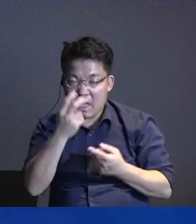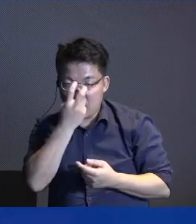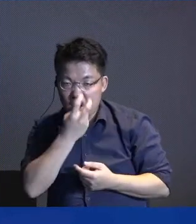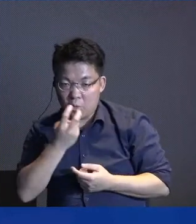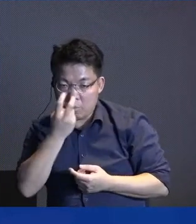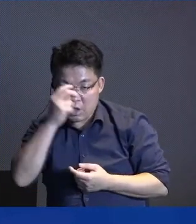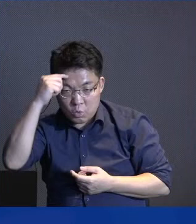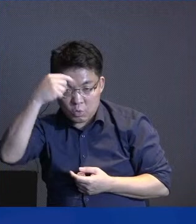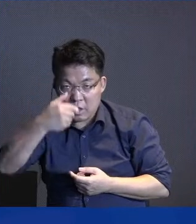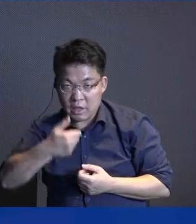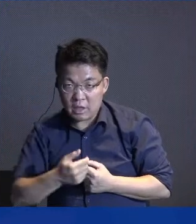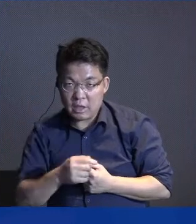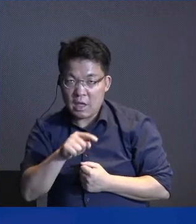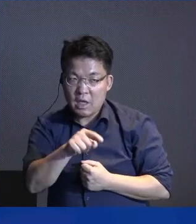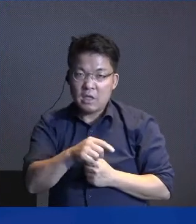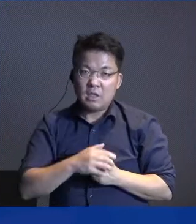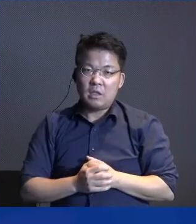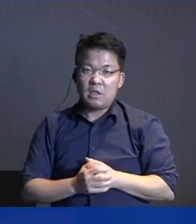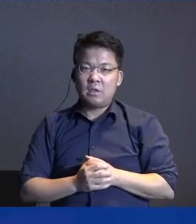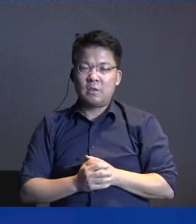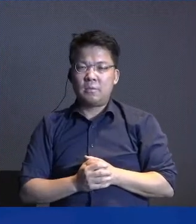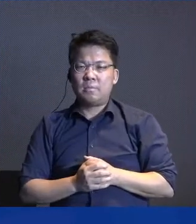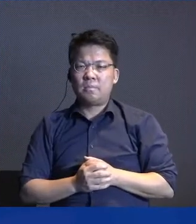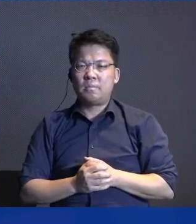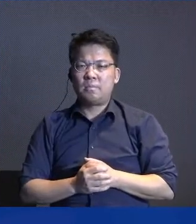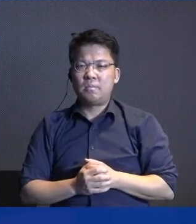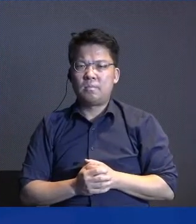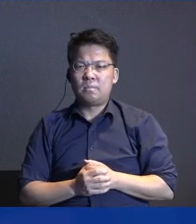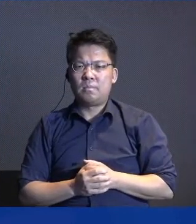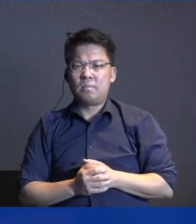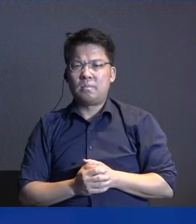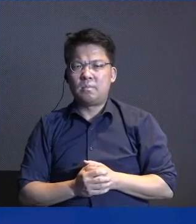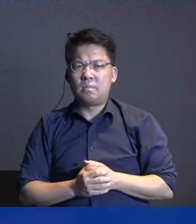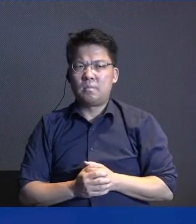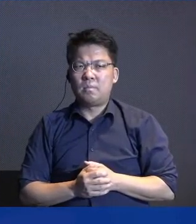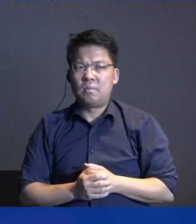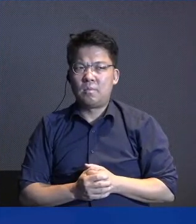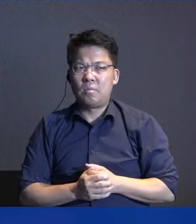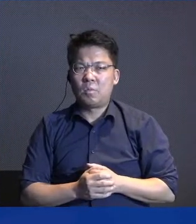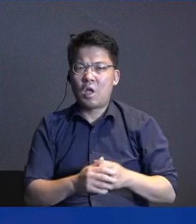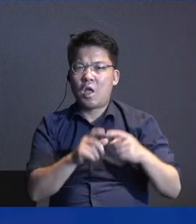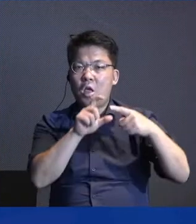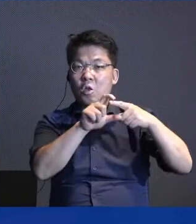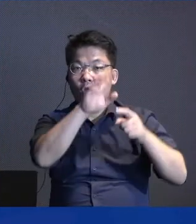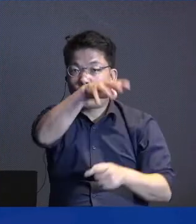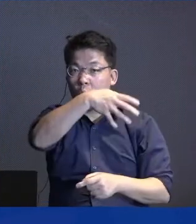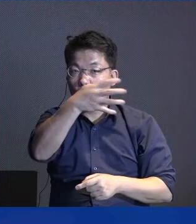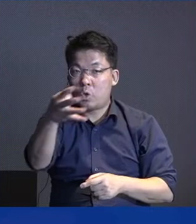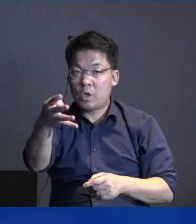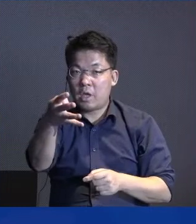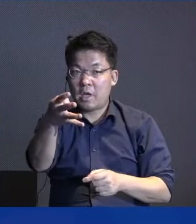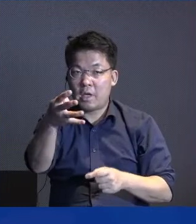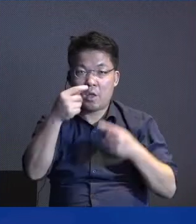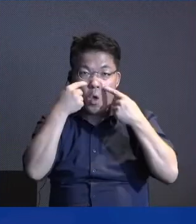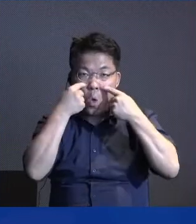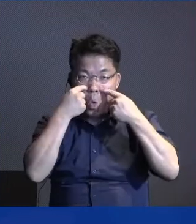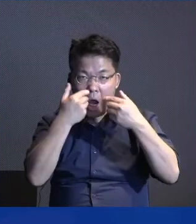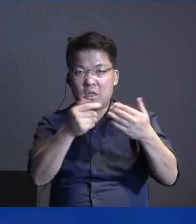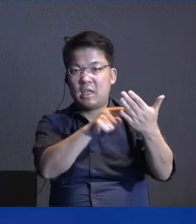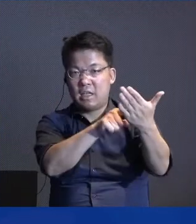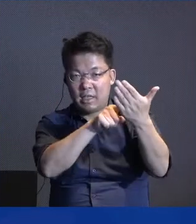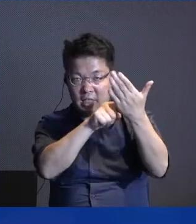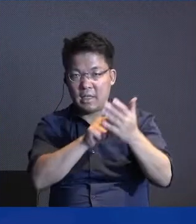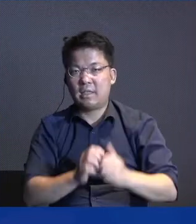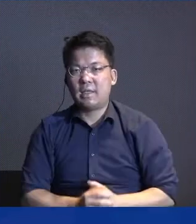its moderating effect was statistically significant, which means institutional trust potentially mitigated